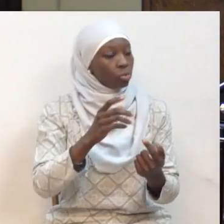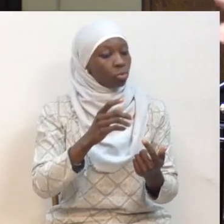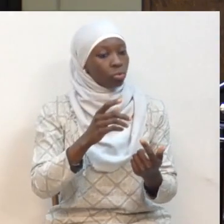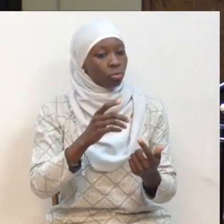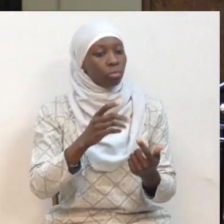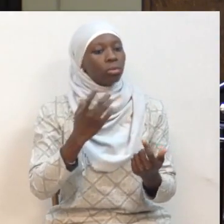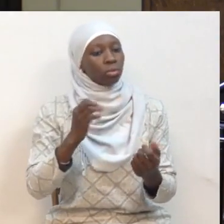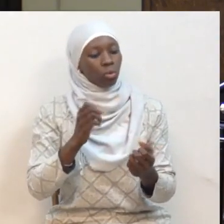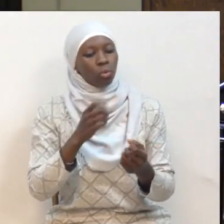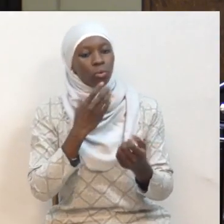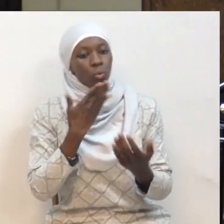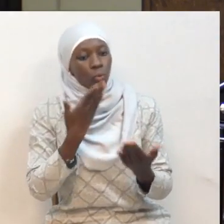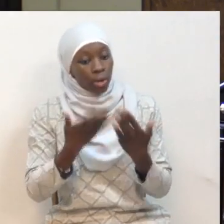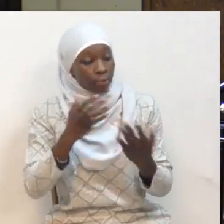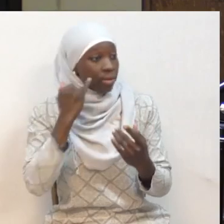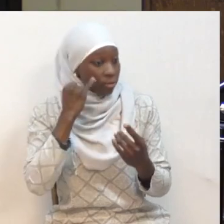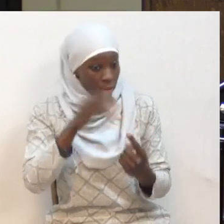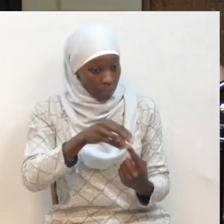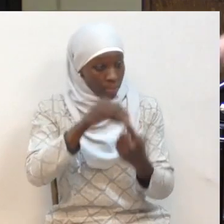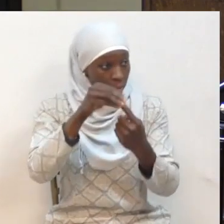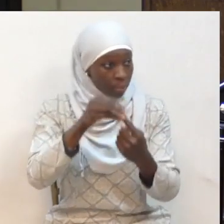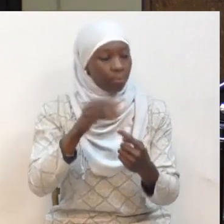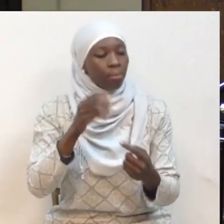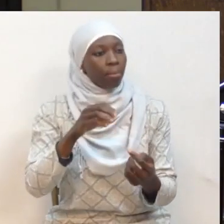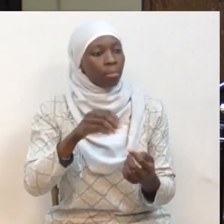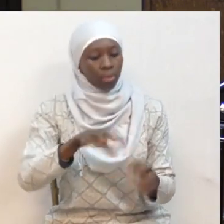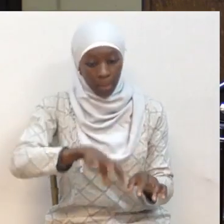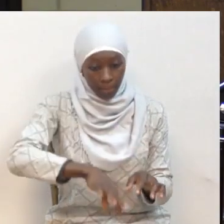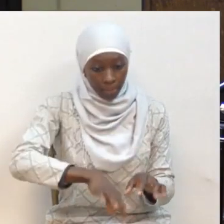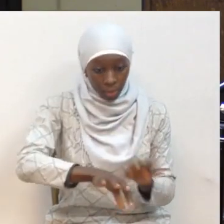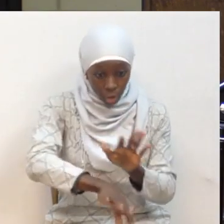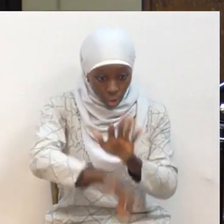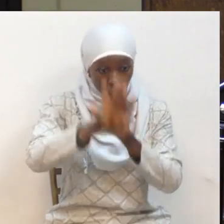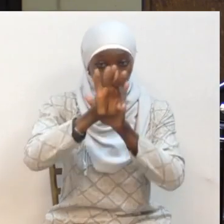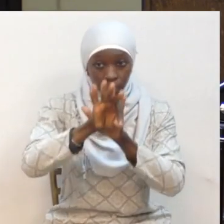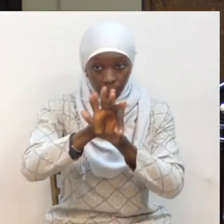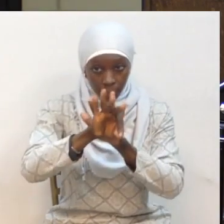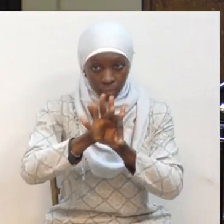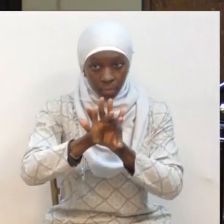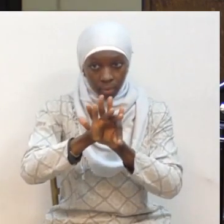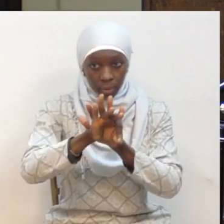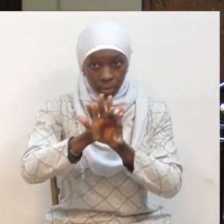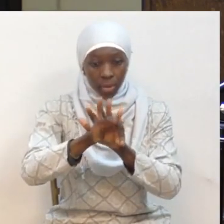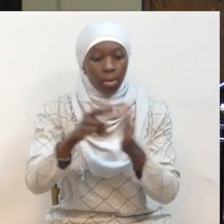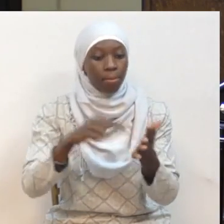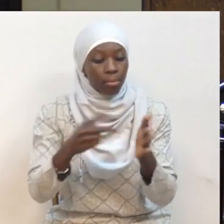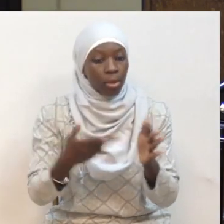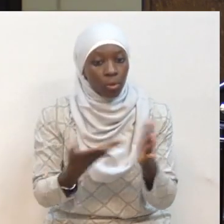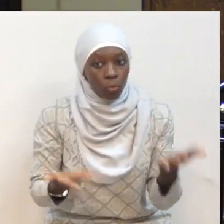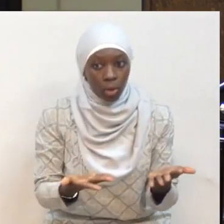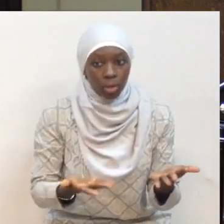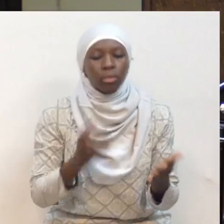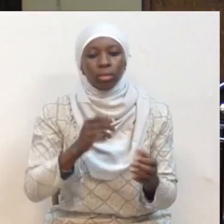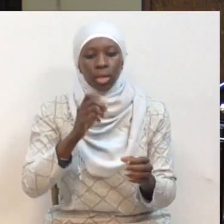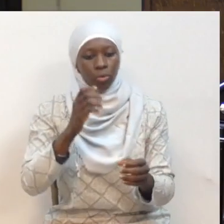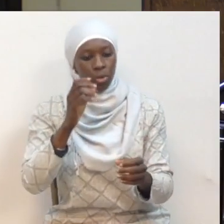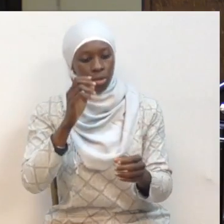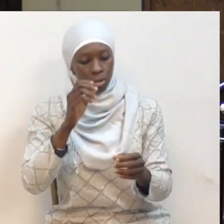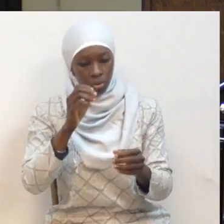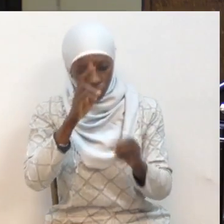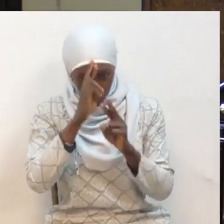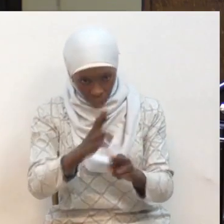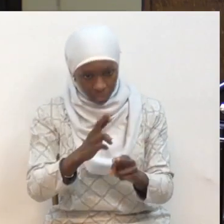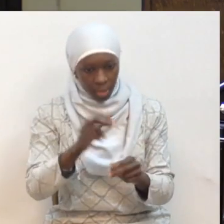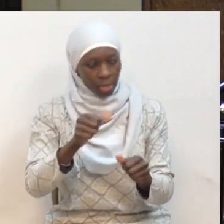of their own support. Then their followers and the rest of the society, the rest of the community, would